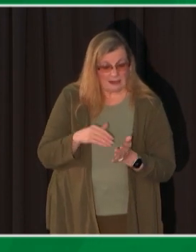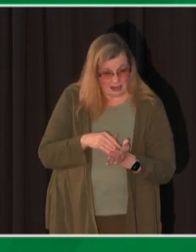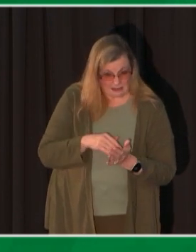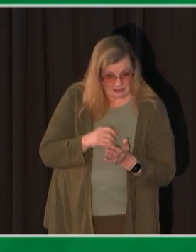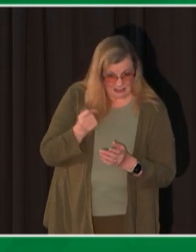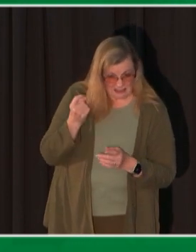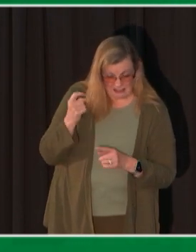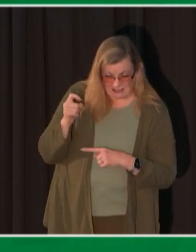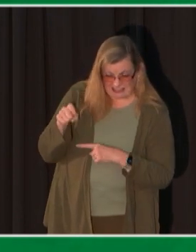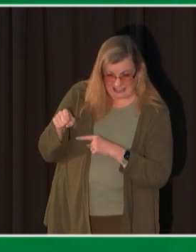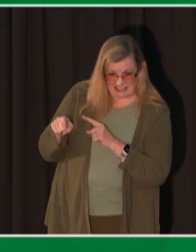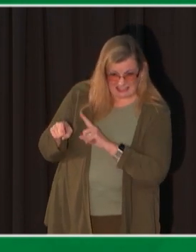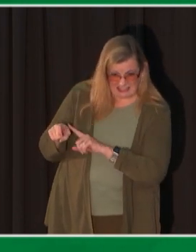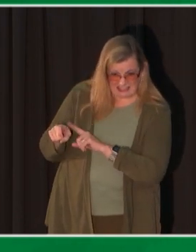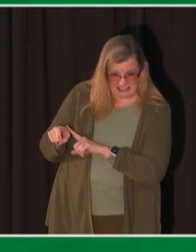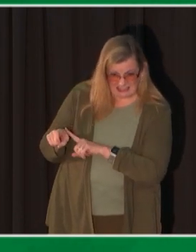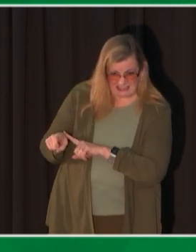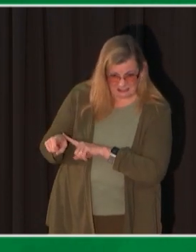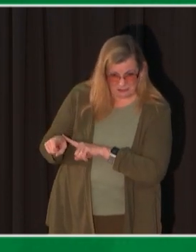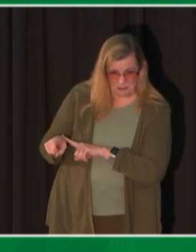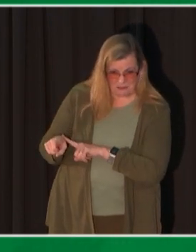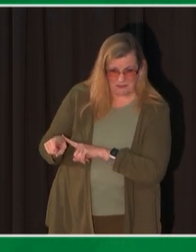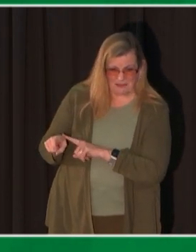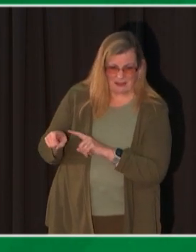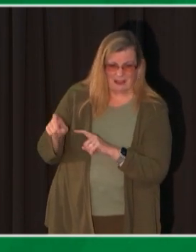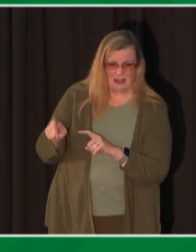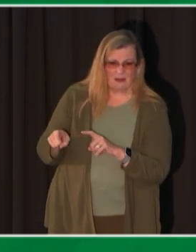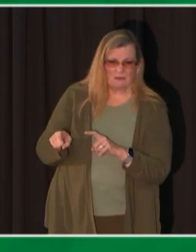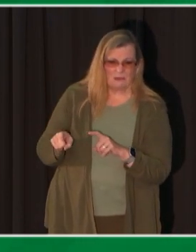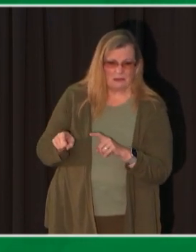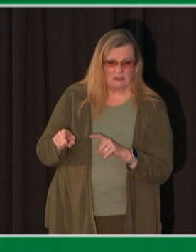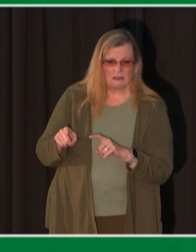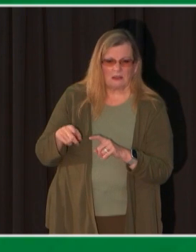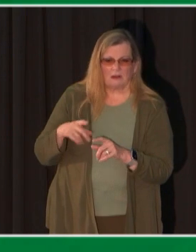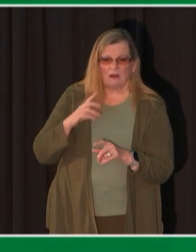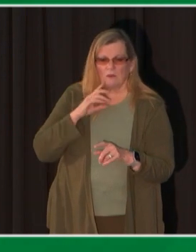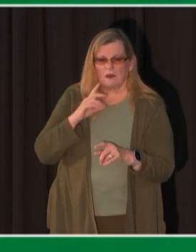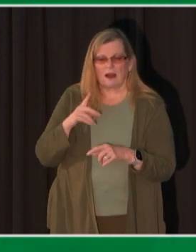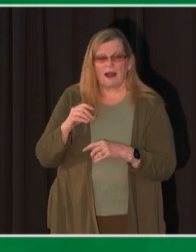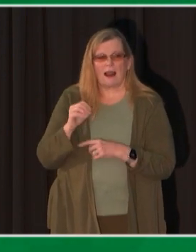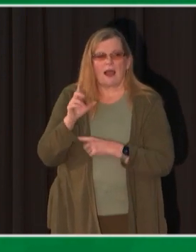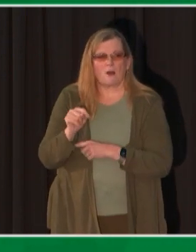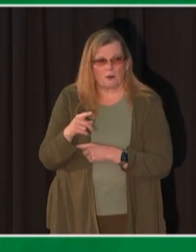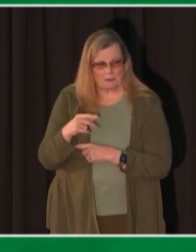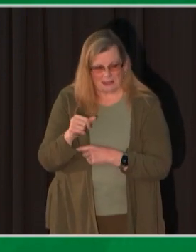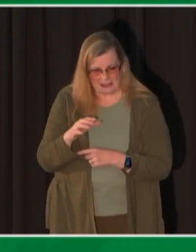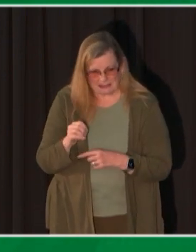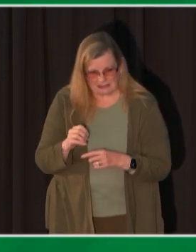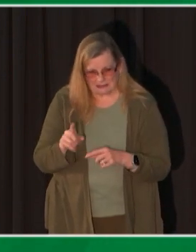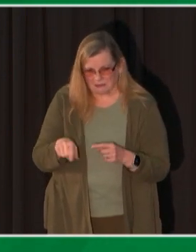going to outpace what we can do locally. And so we have